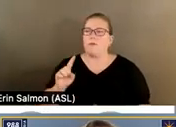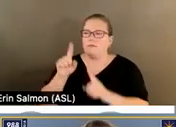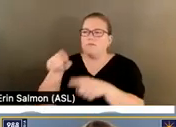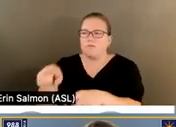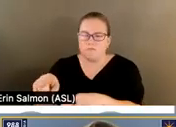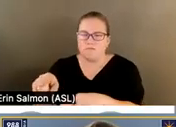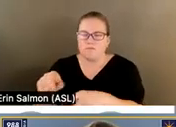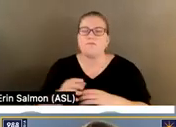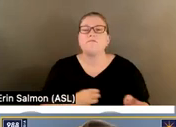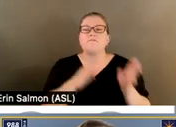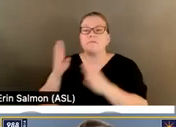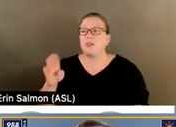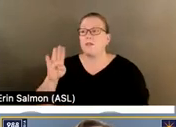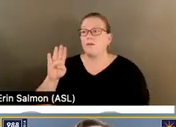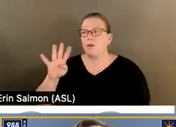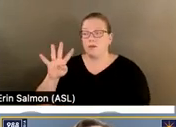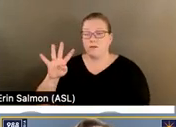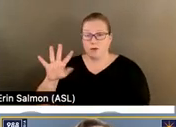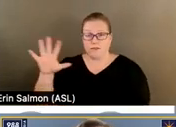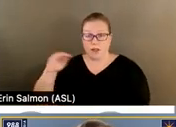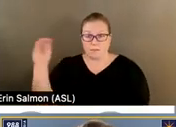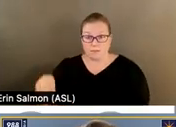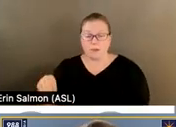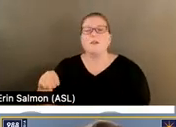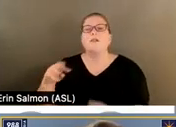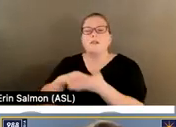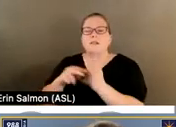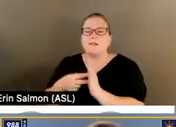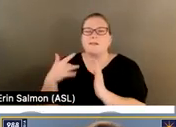time, an episode results in a person needing a safe place to go.